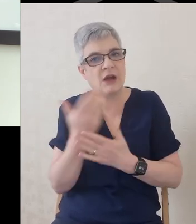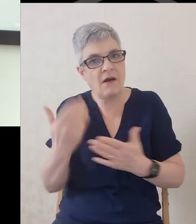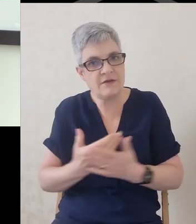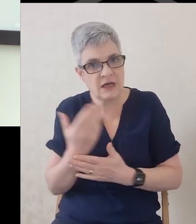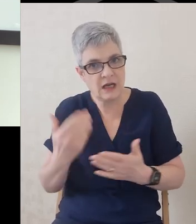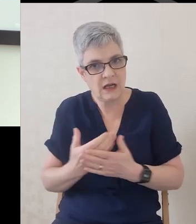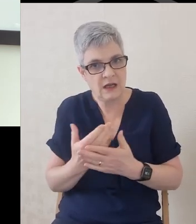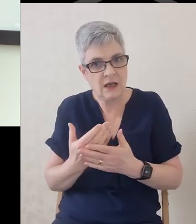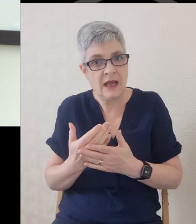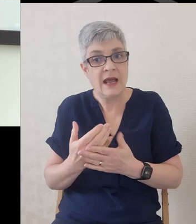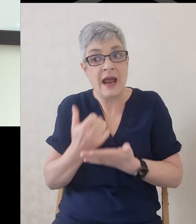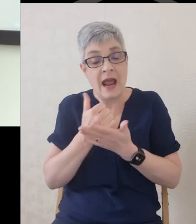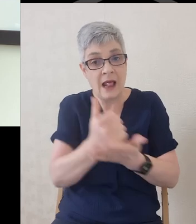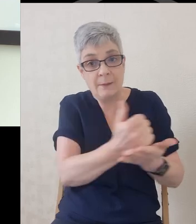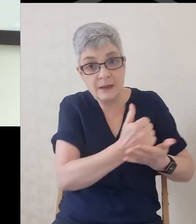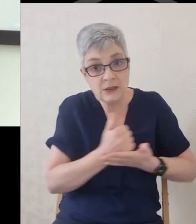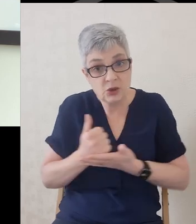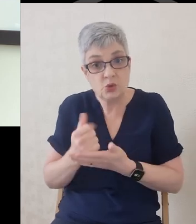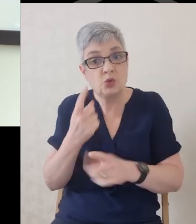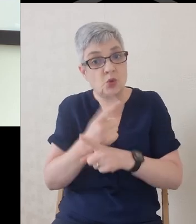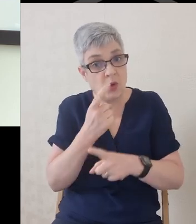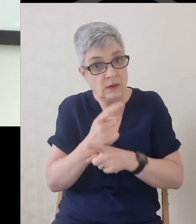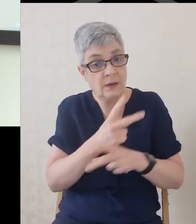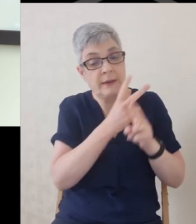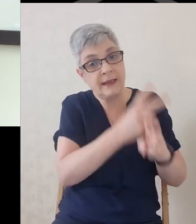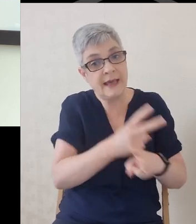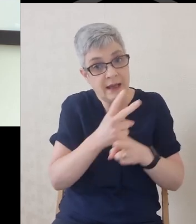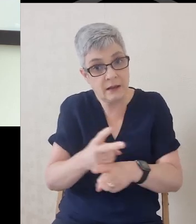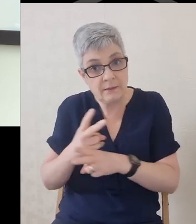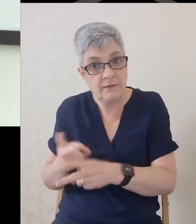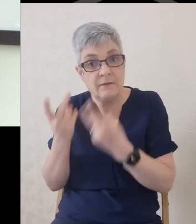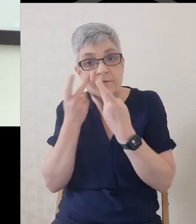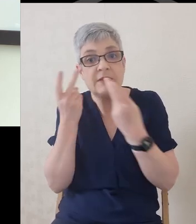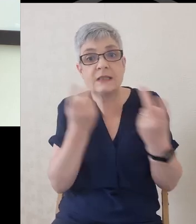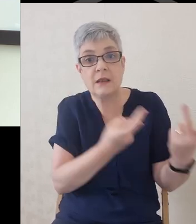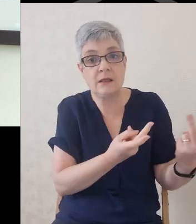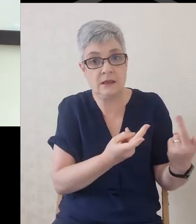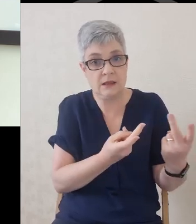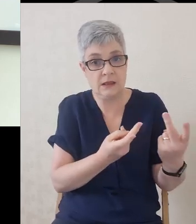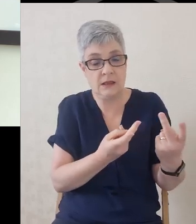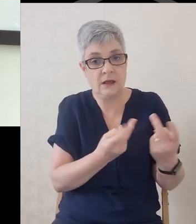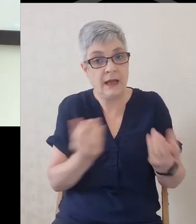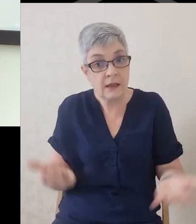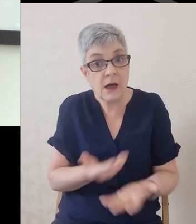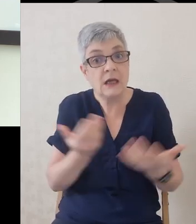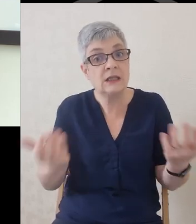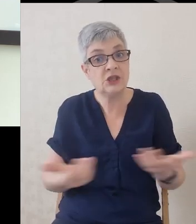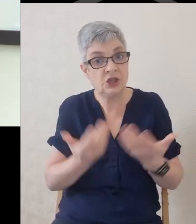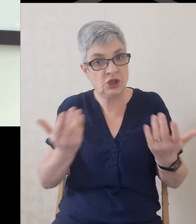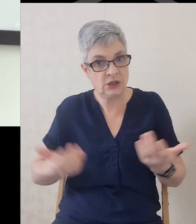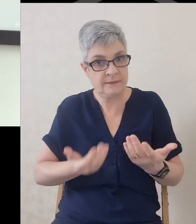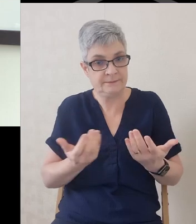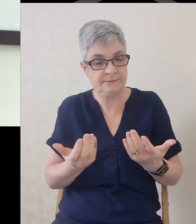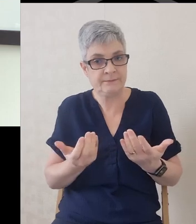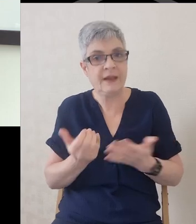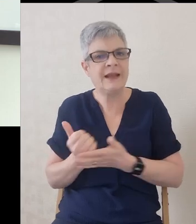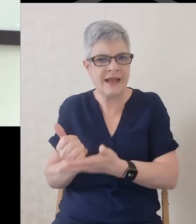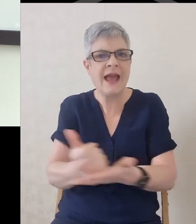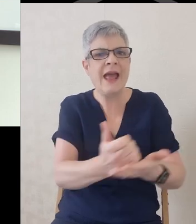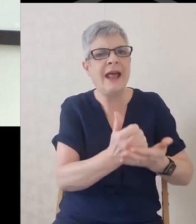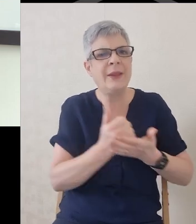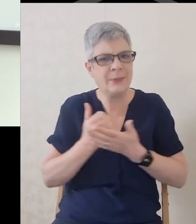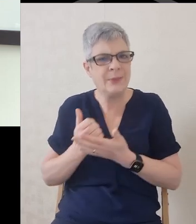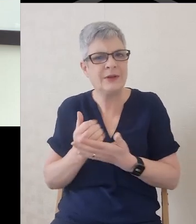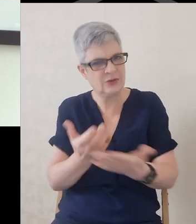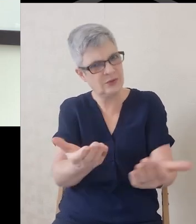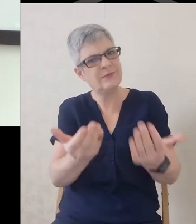them, care for them, visit them, encourage them, and help them to